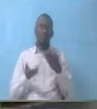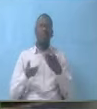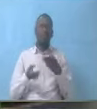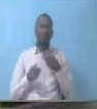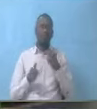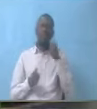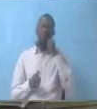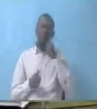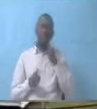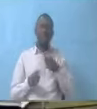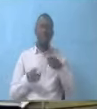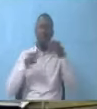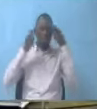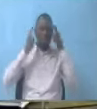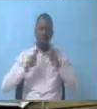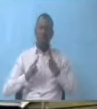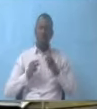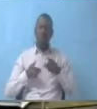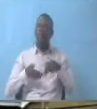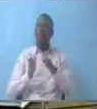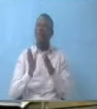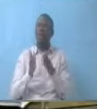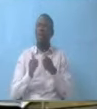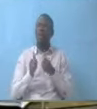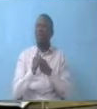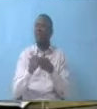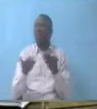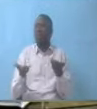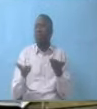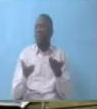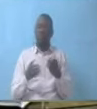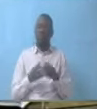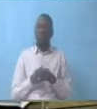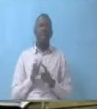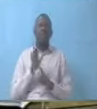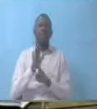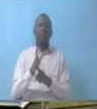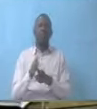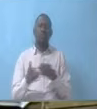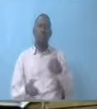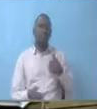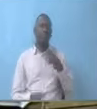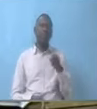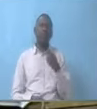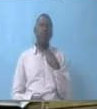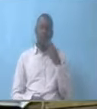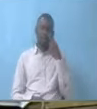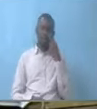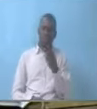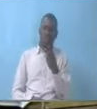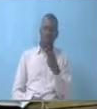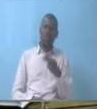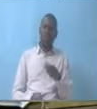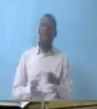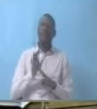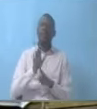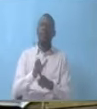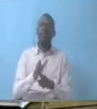legislative. The laws, some you would see, they broad brushes, all managing